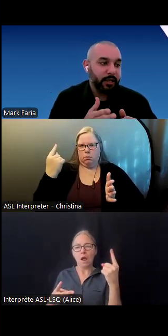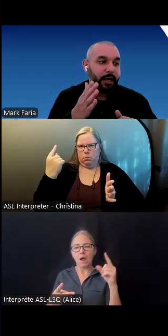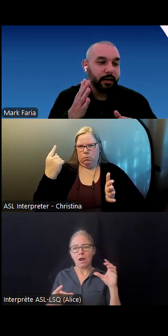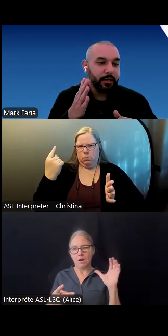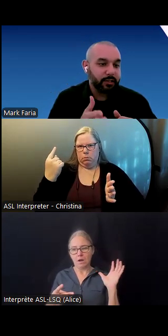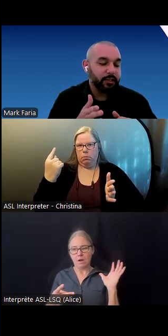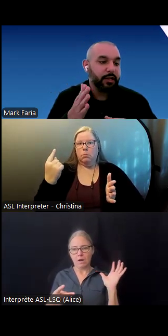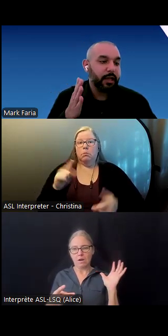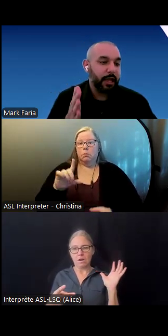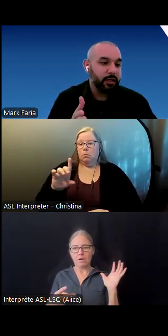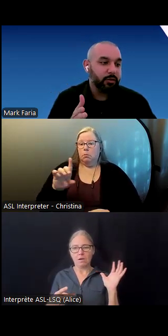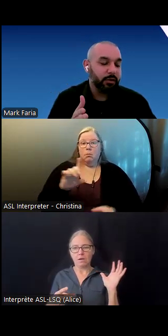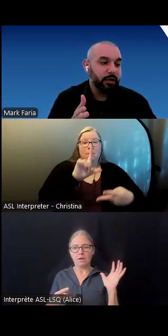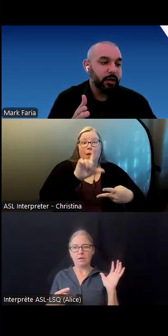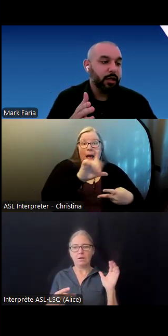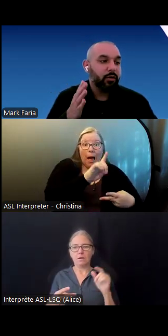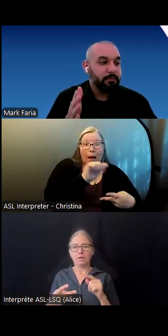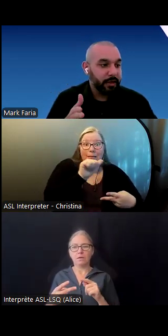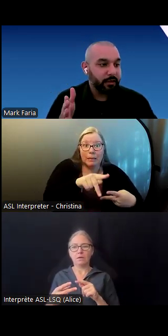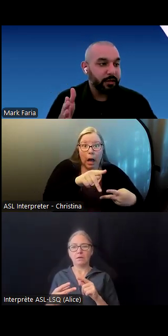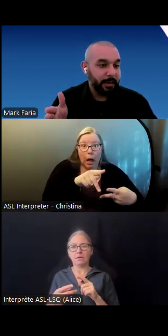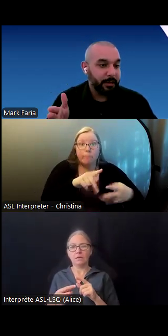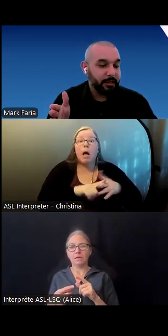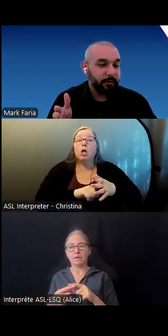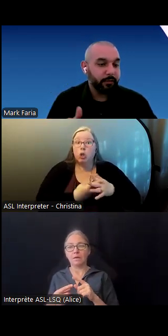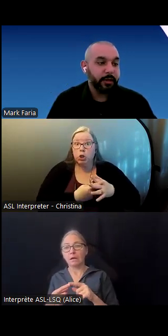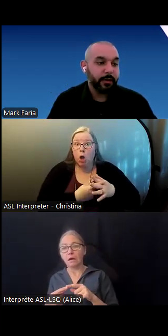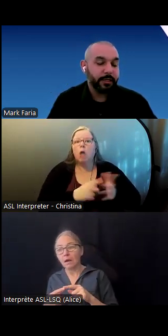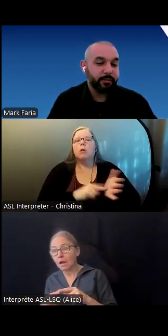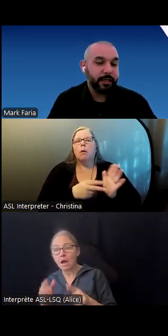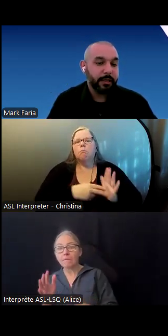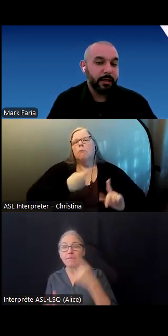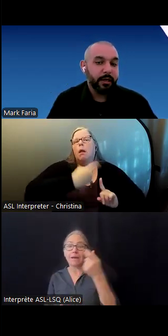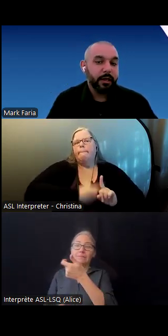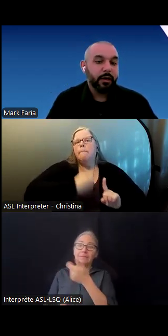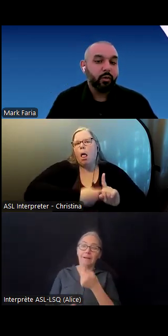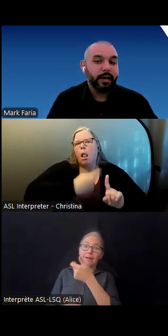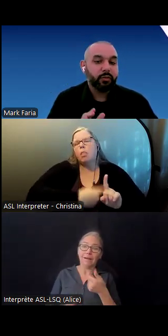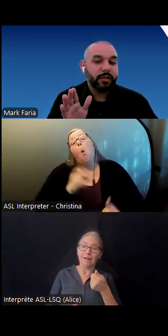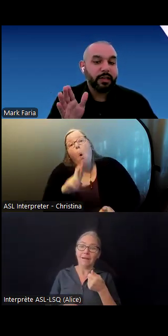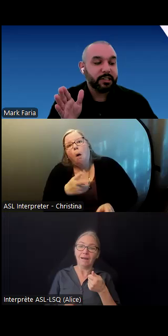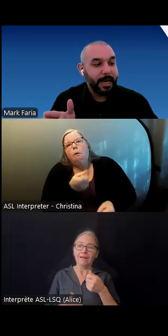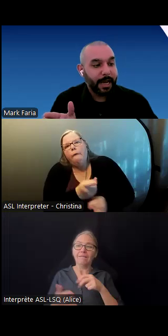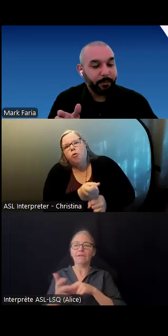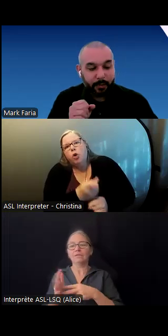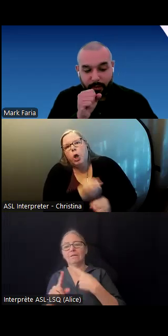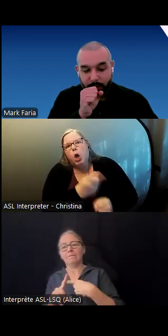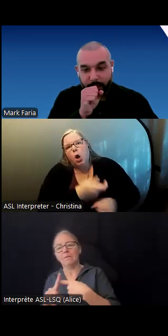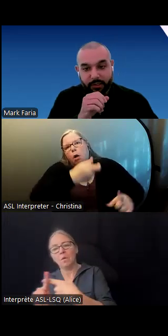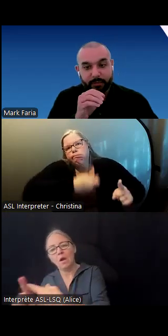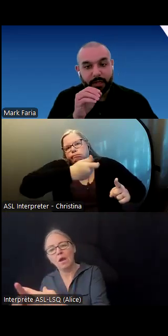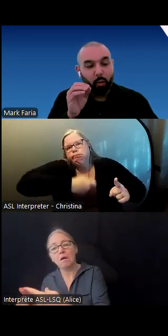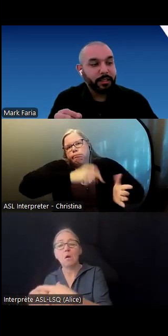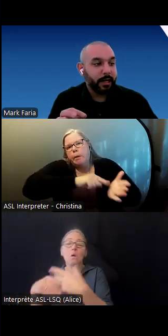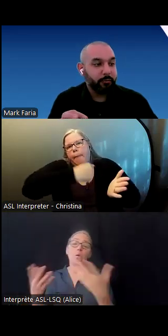going to pay you a consistent annual or monthly payment from the RDSP. Whereas with this DAP,